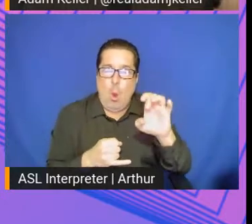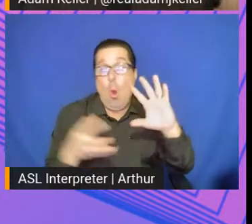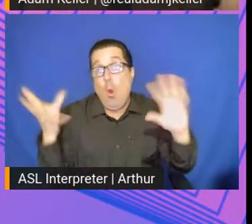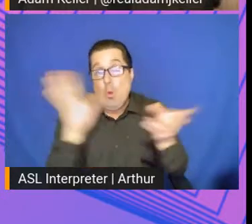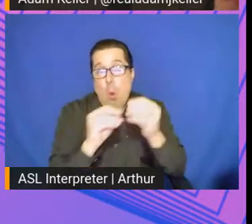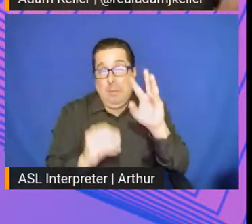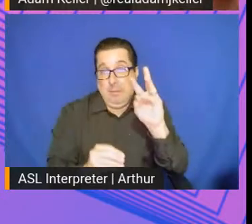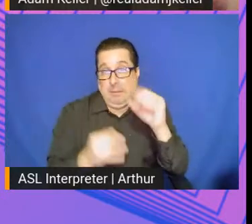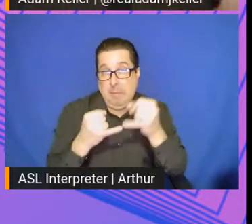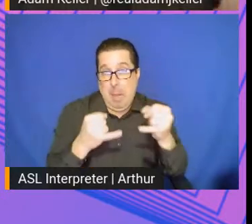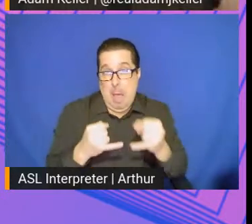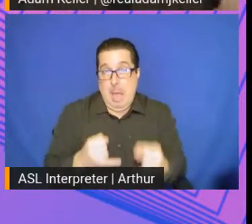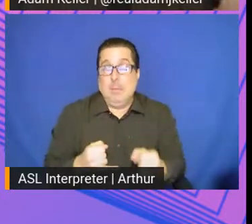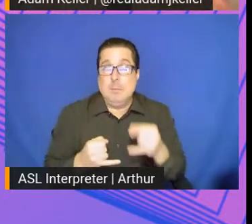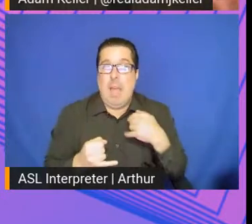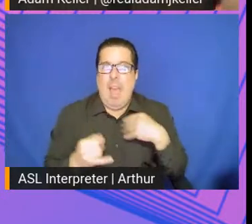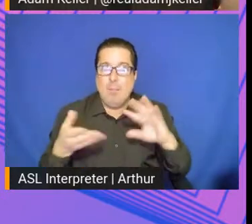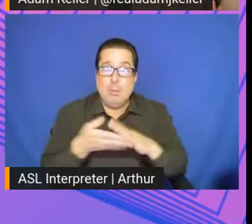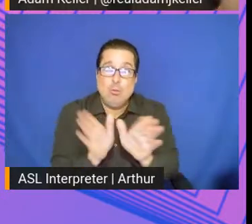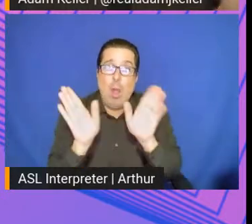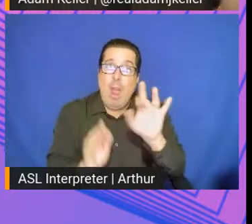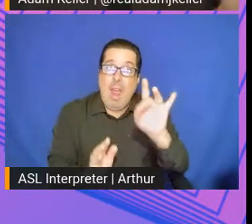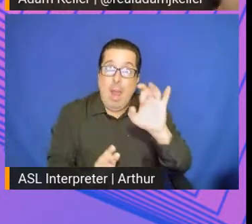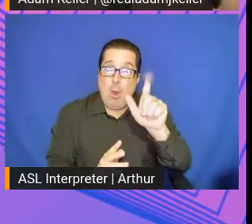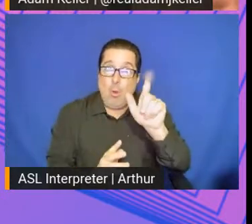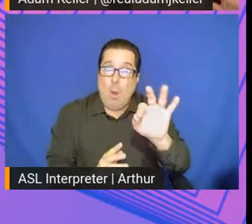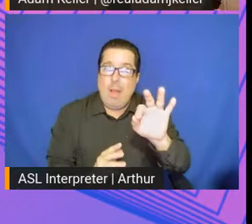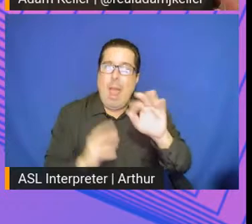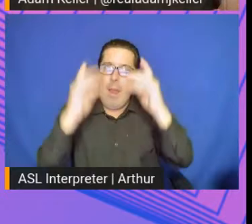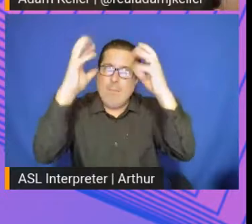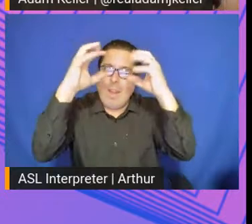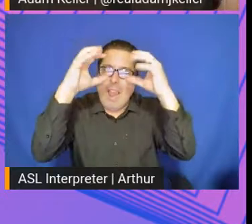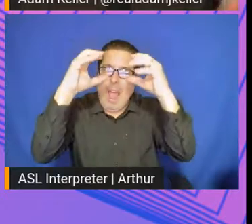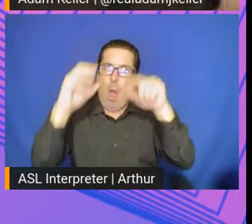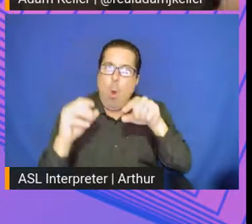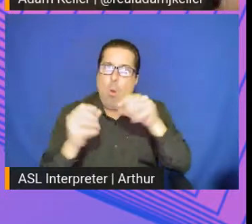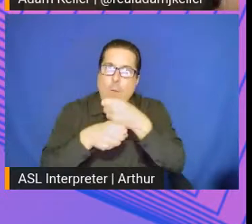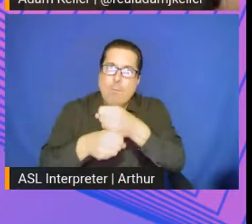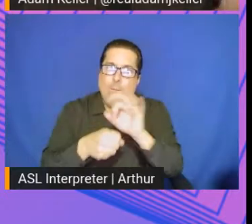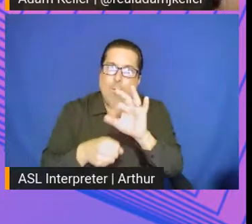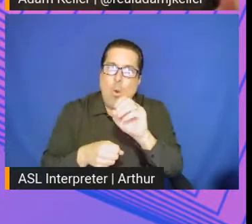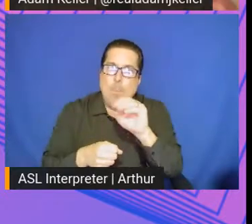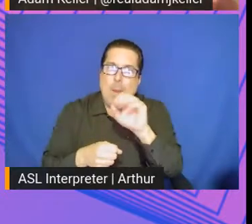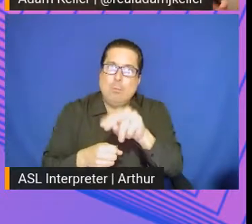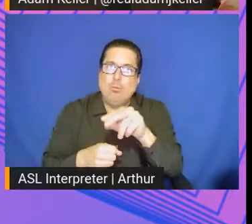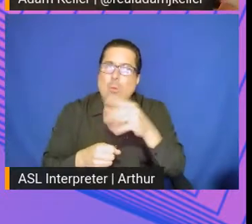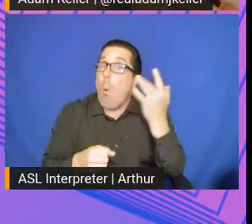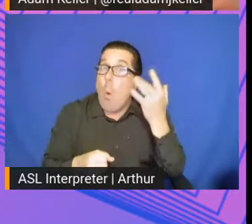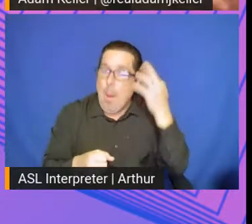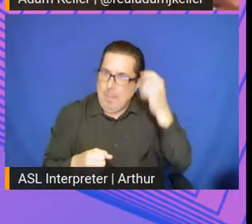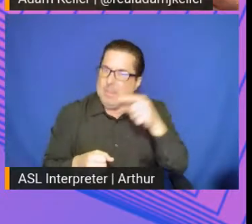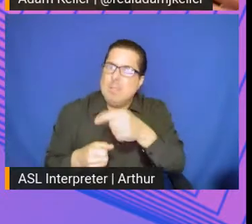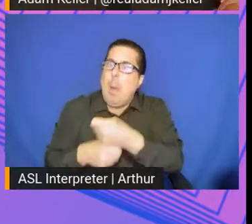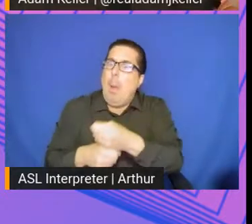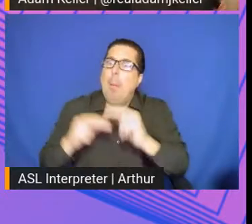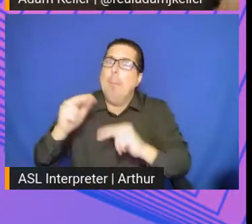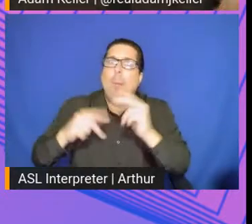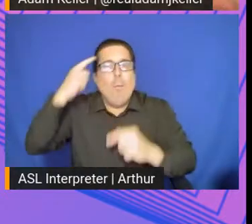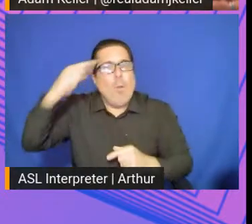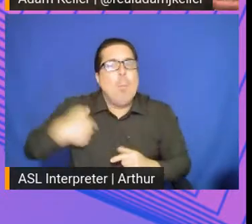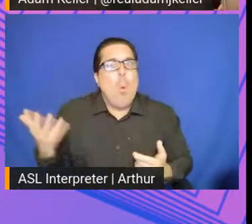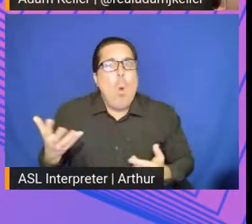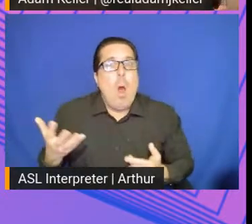generate 829 lines of cloud formation. Because what is it building for me? And this is when we talk about